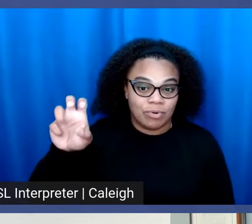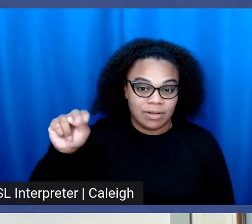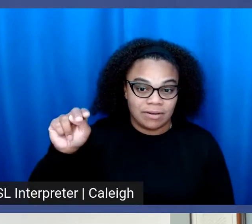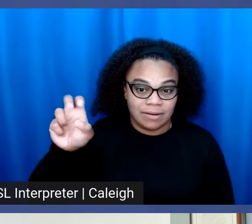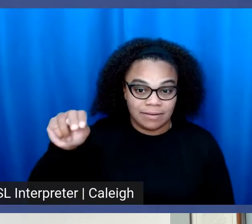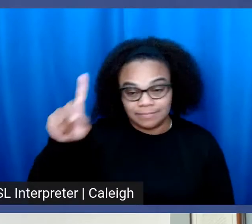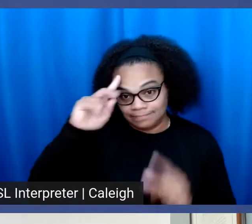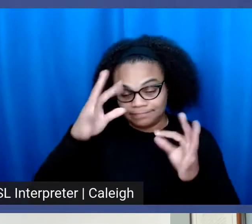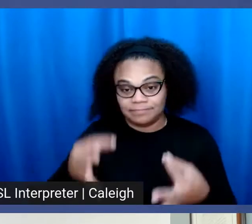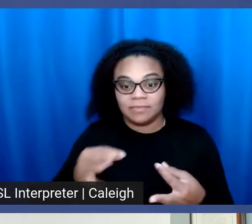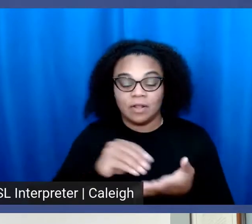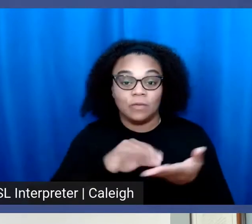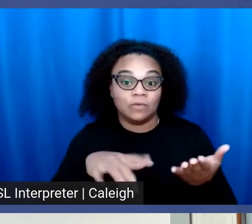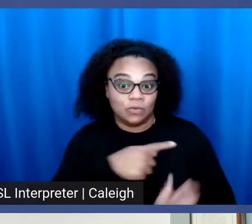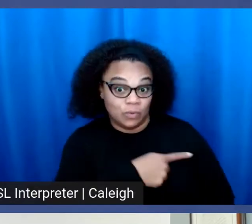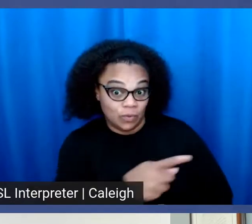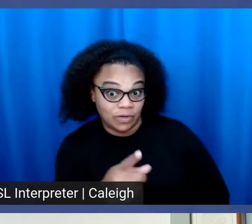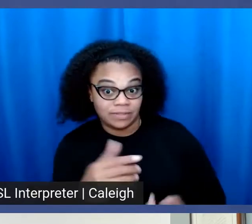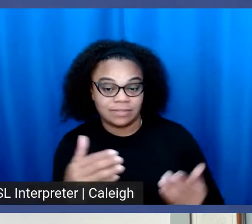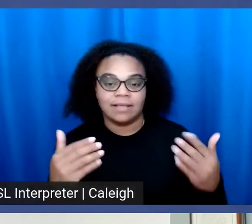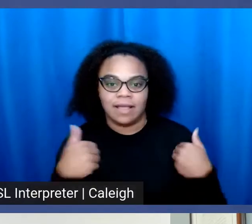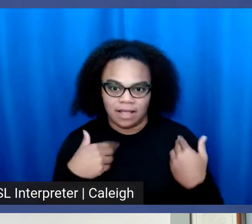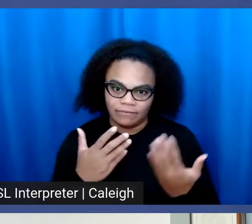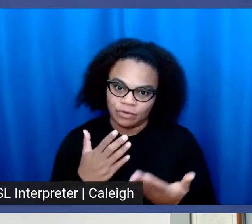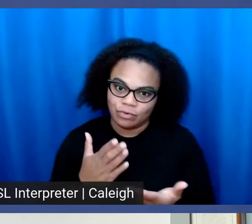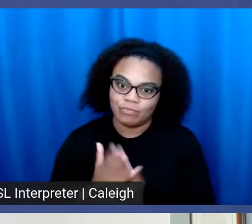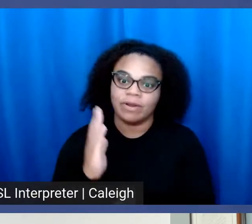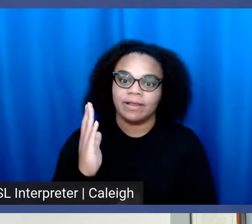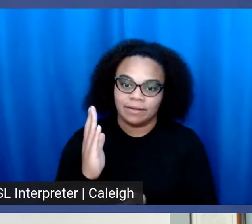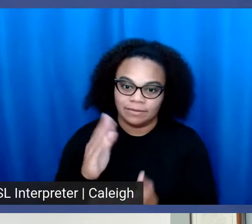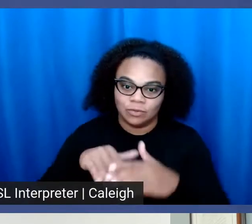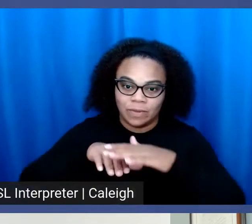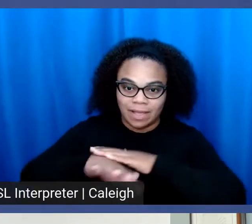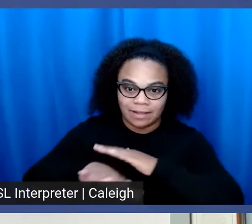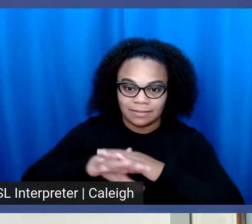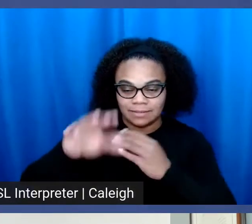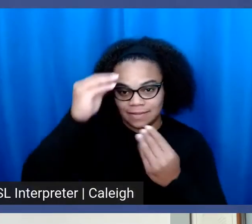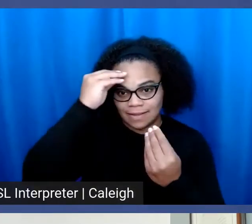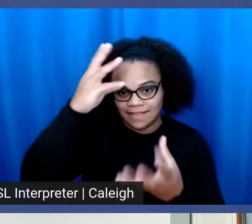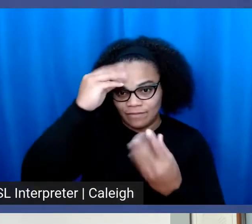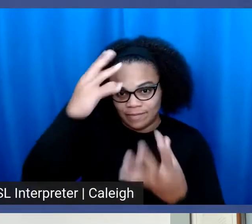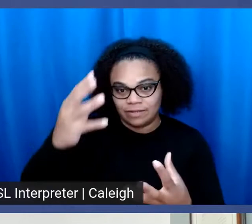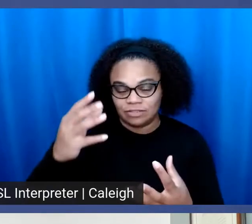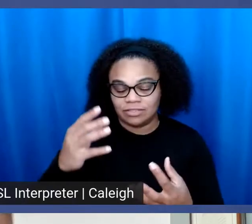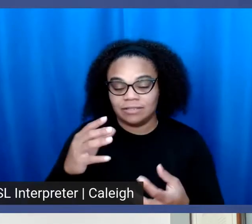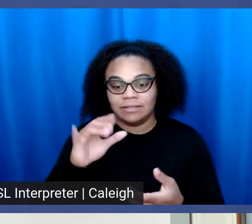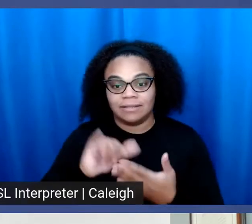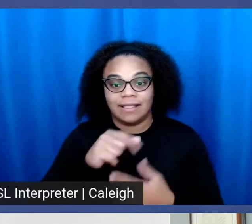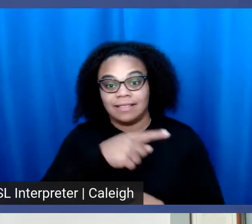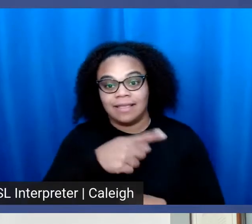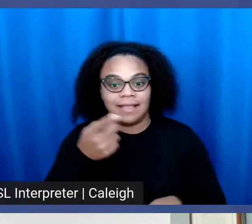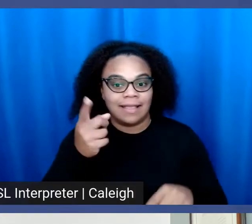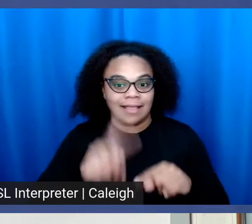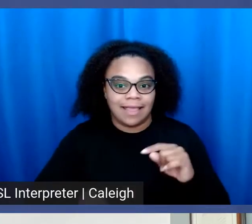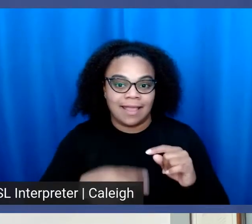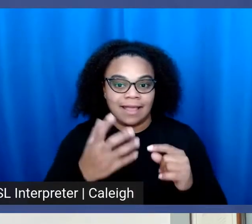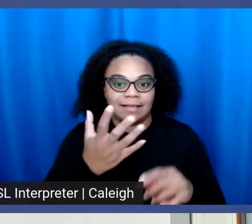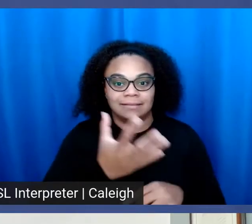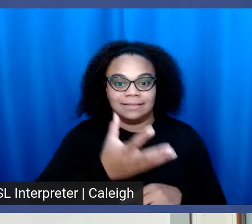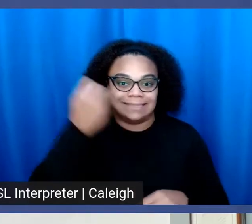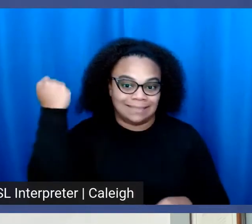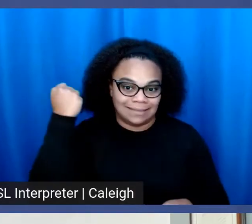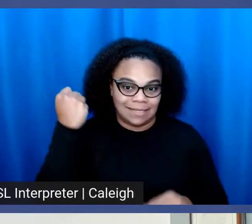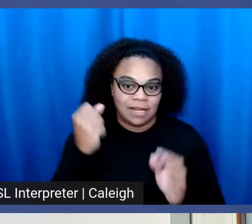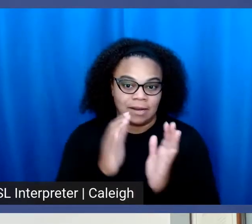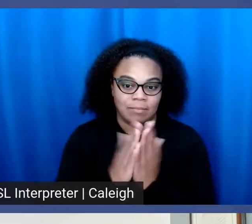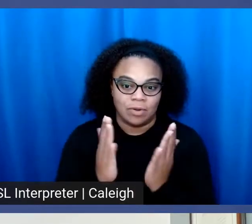students have a right to access information to the extent that they cannot have books pulled off the shelves for